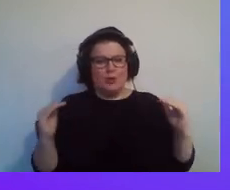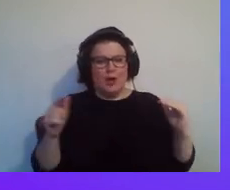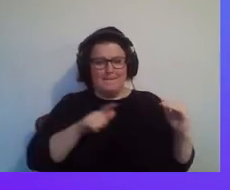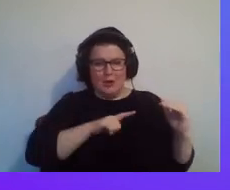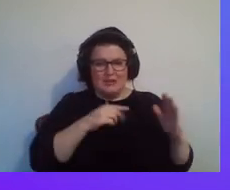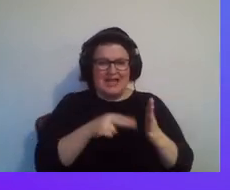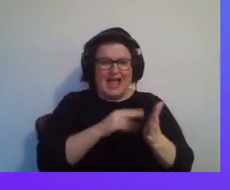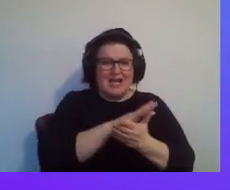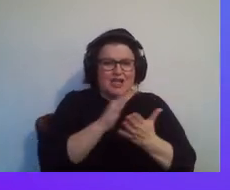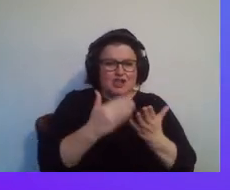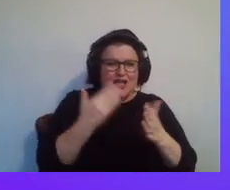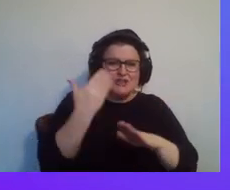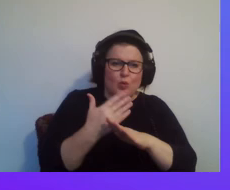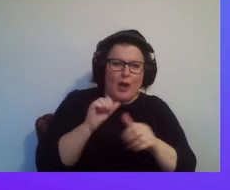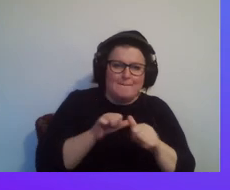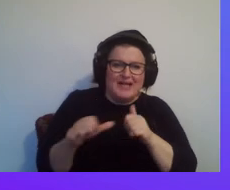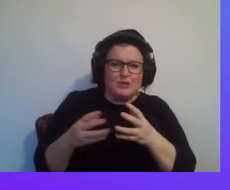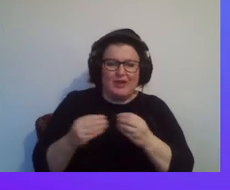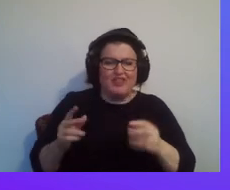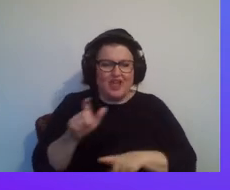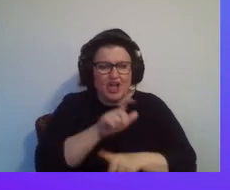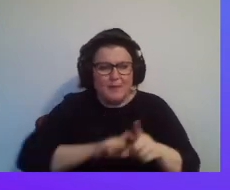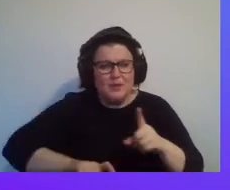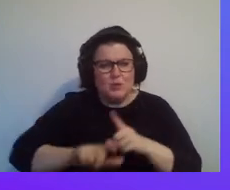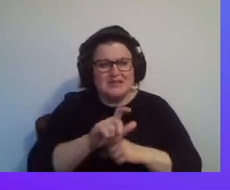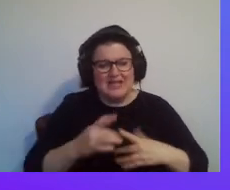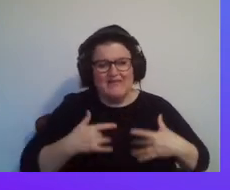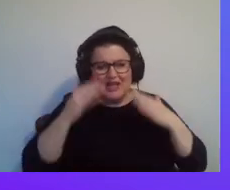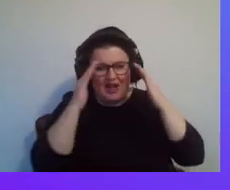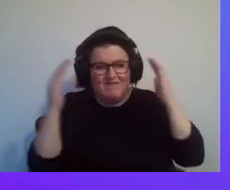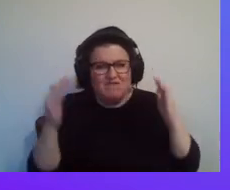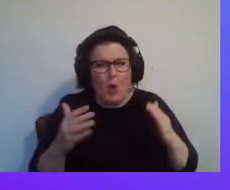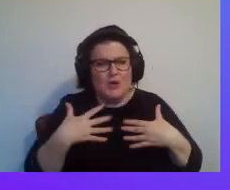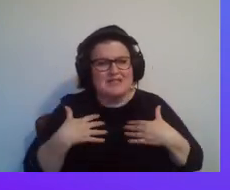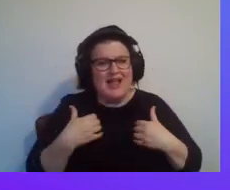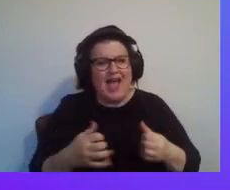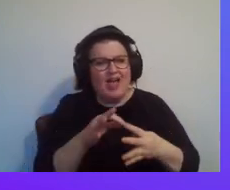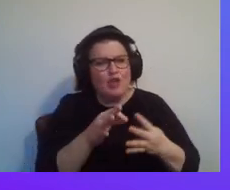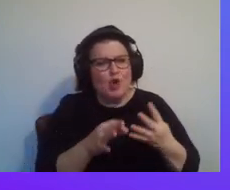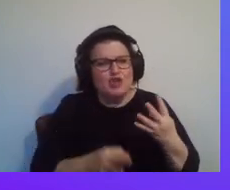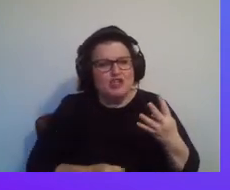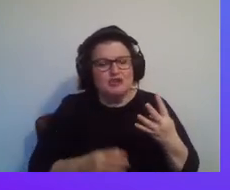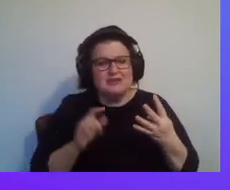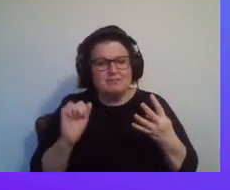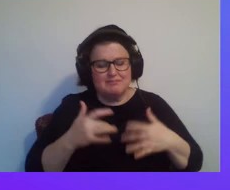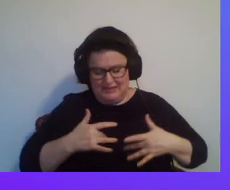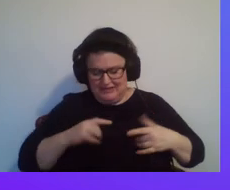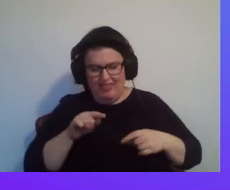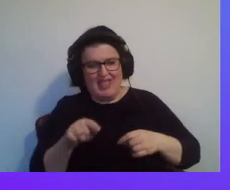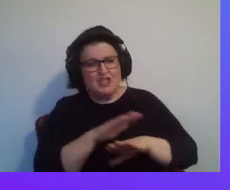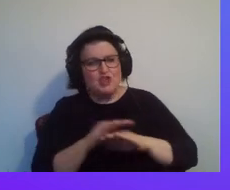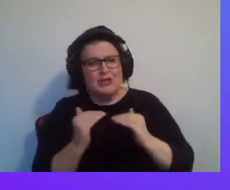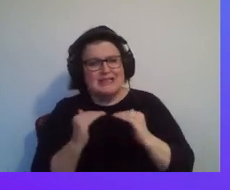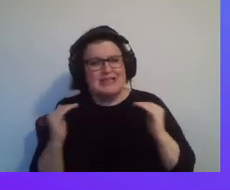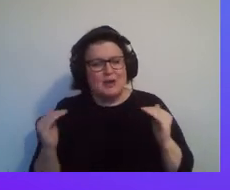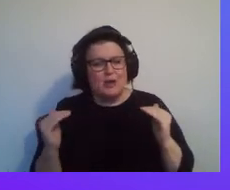better with communities, and for the NHS to really focus on the health conditions which are driving inequalities. You know, I'm as impatient as